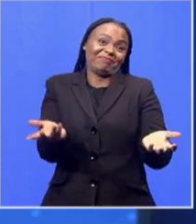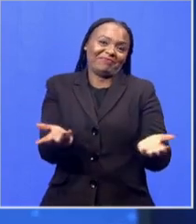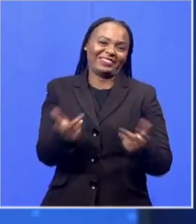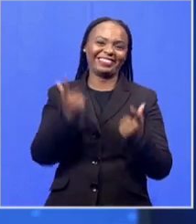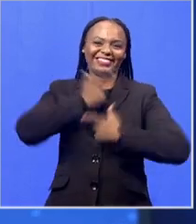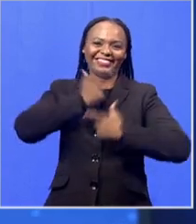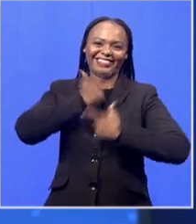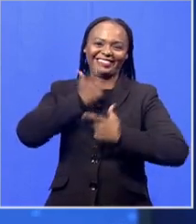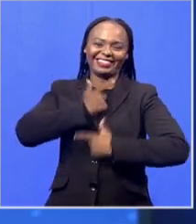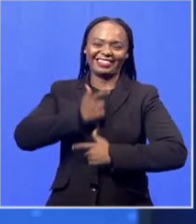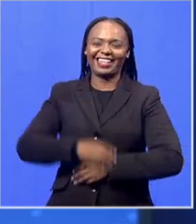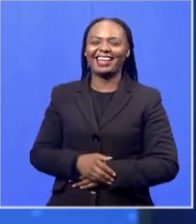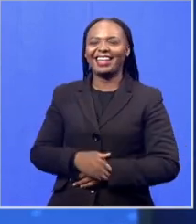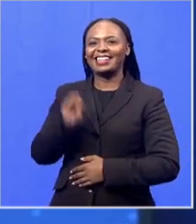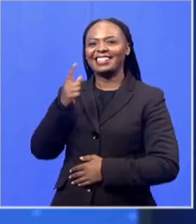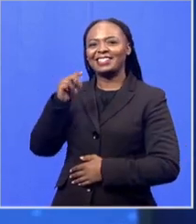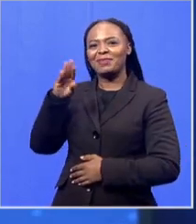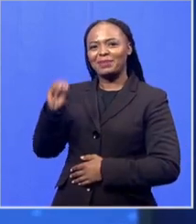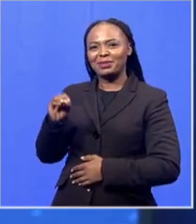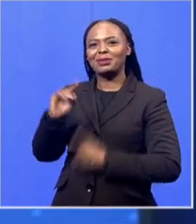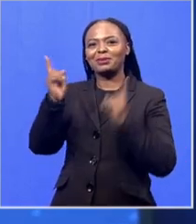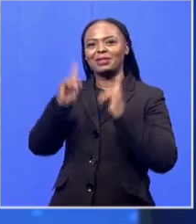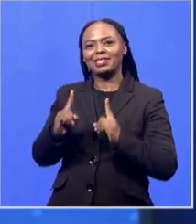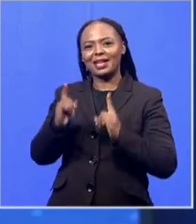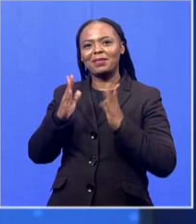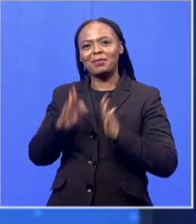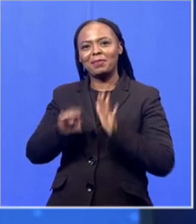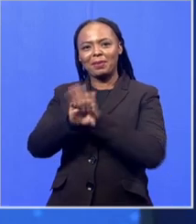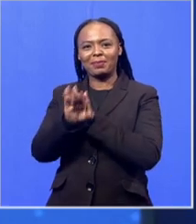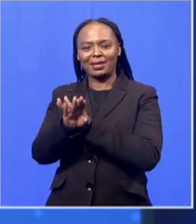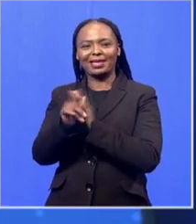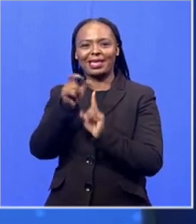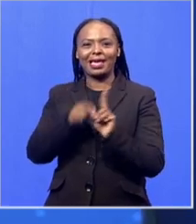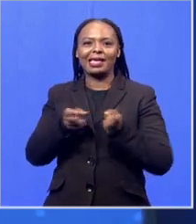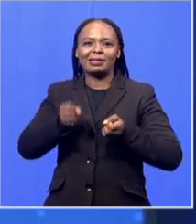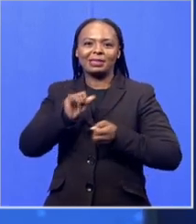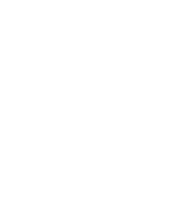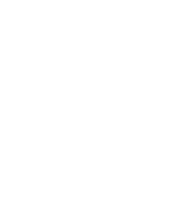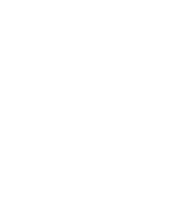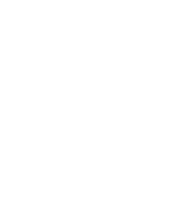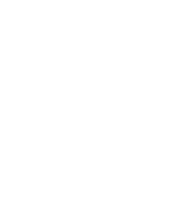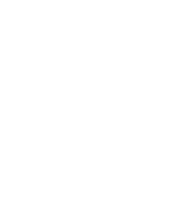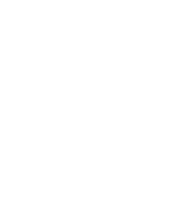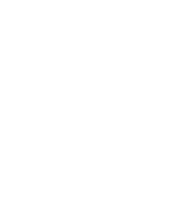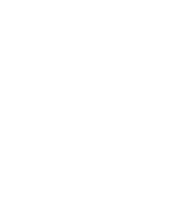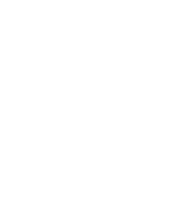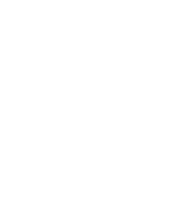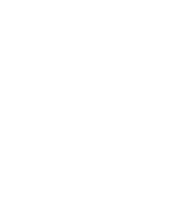Sthembiso Sithole, Sthembiso Sithole. He's our social media specialist here at the SABC. Let's take a short break. We'll back